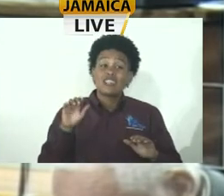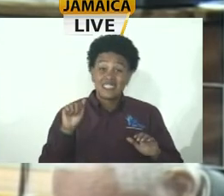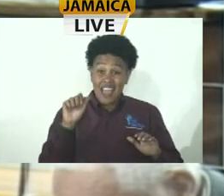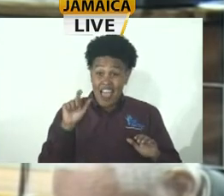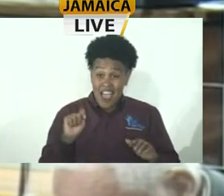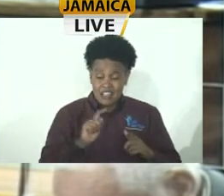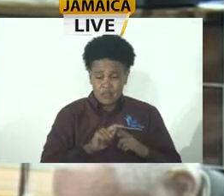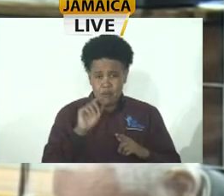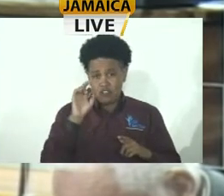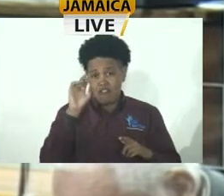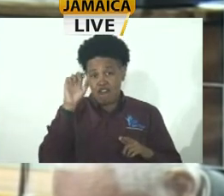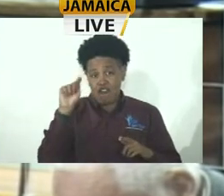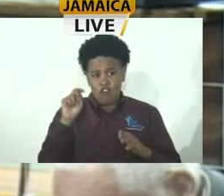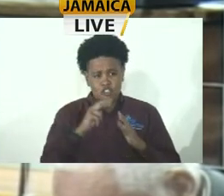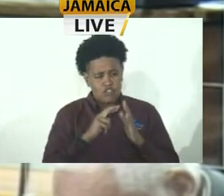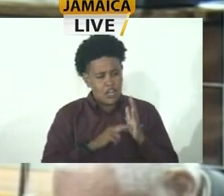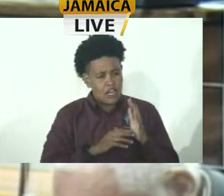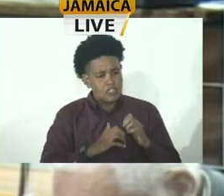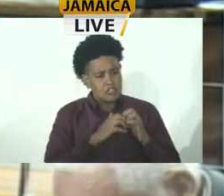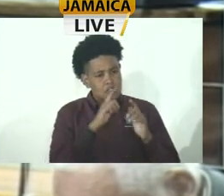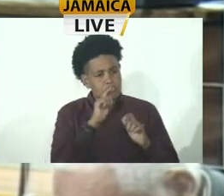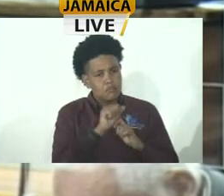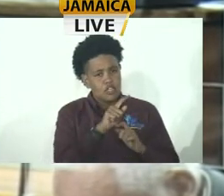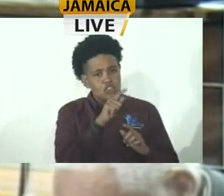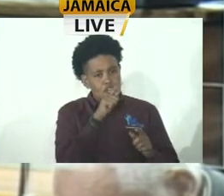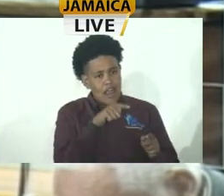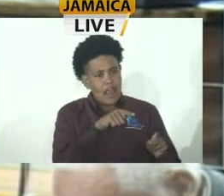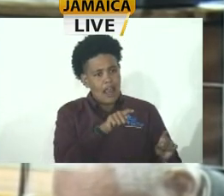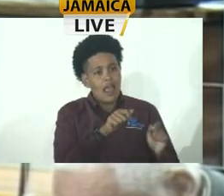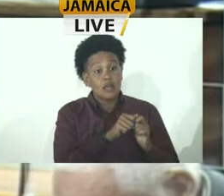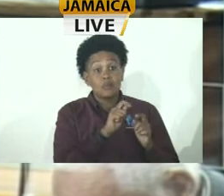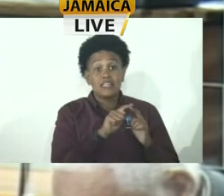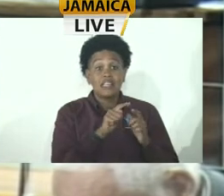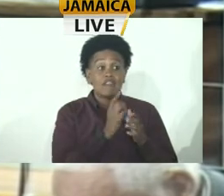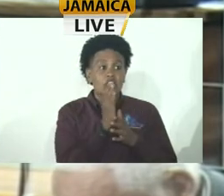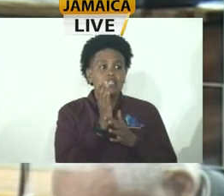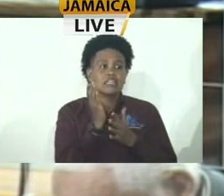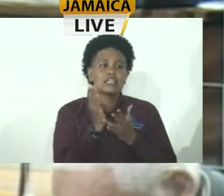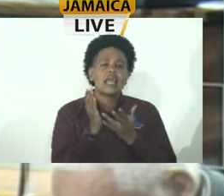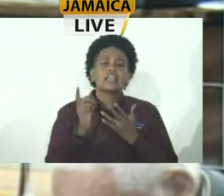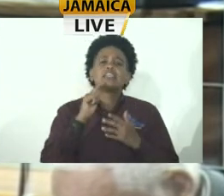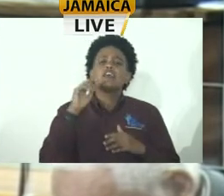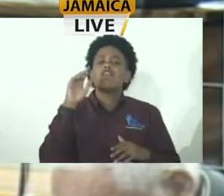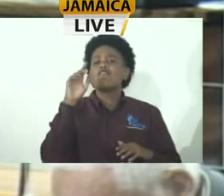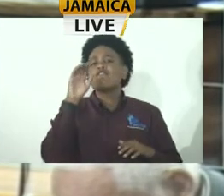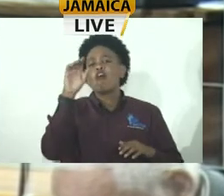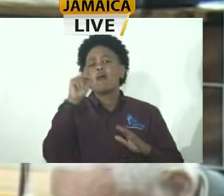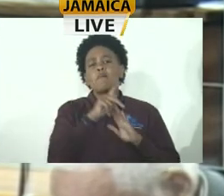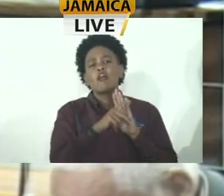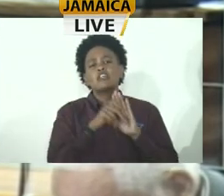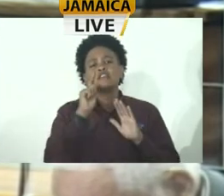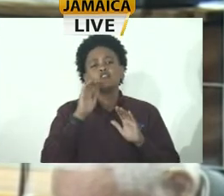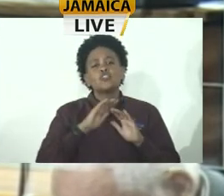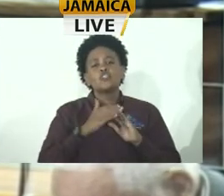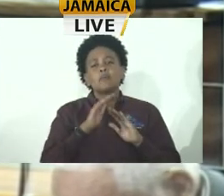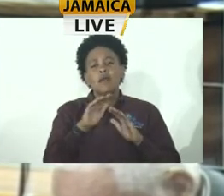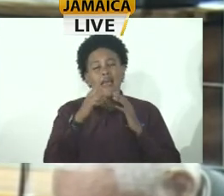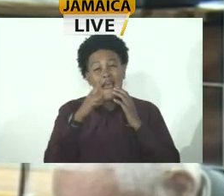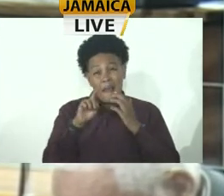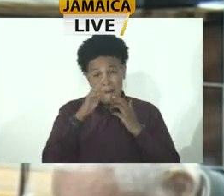regulations to ensure that they are aligned with the tenets of the forest policy for jamaica madam